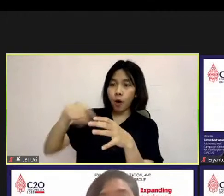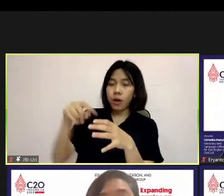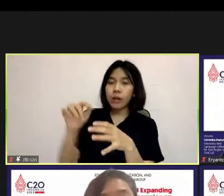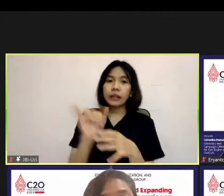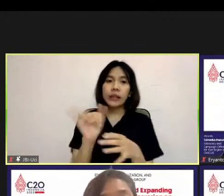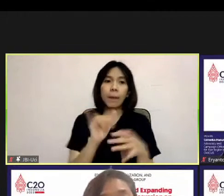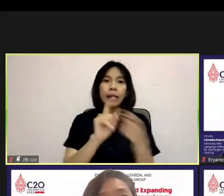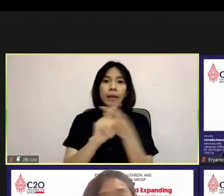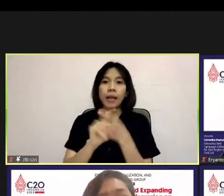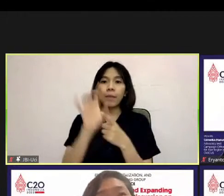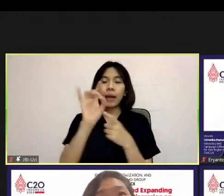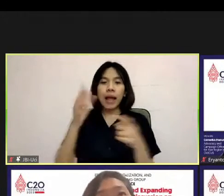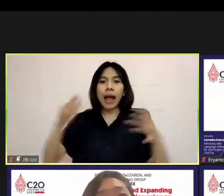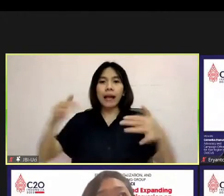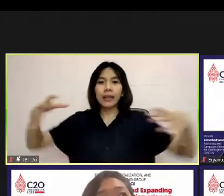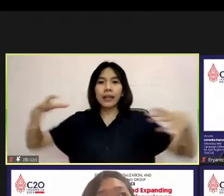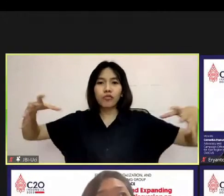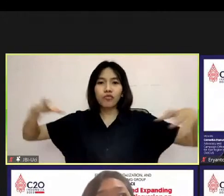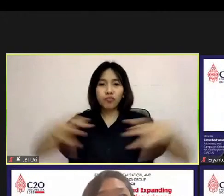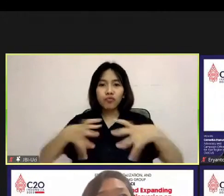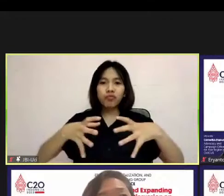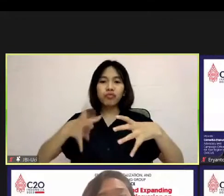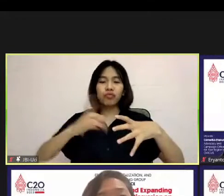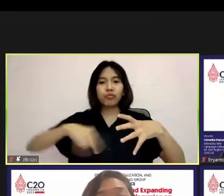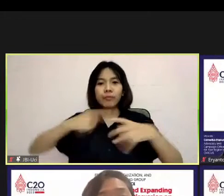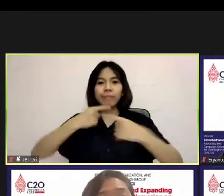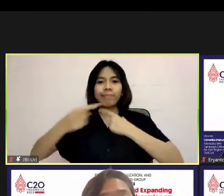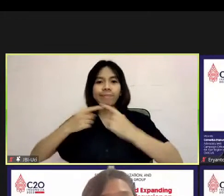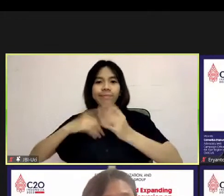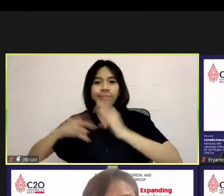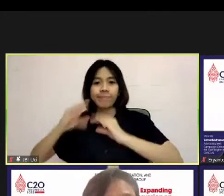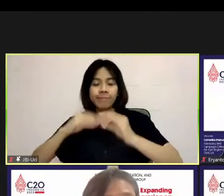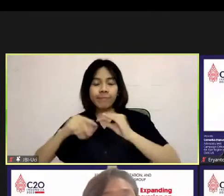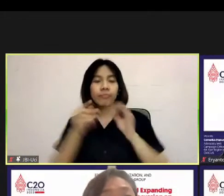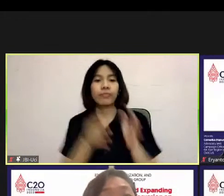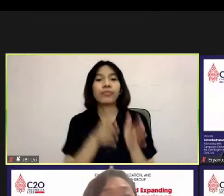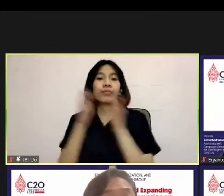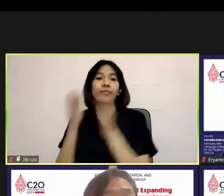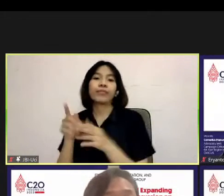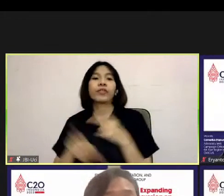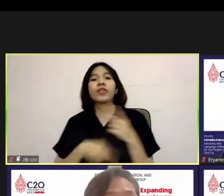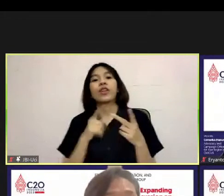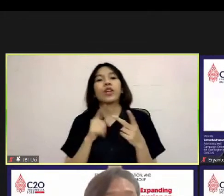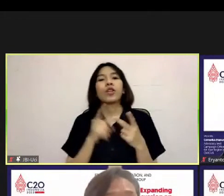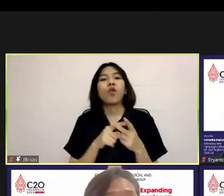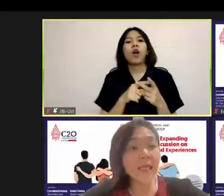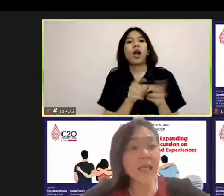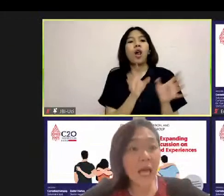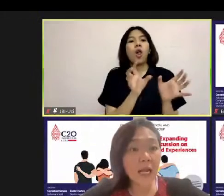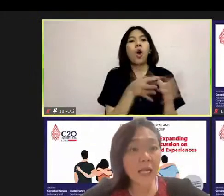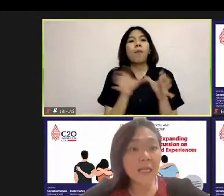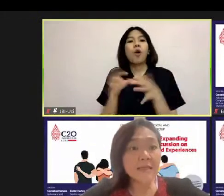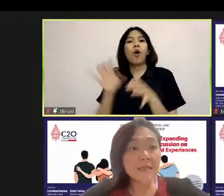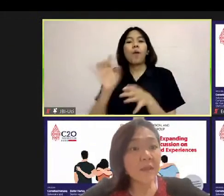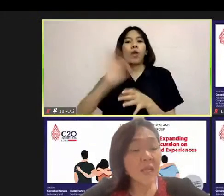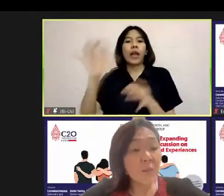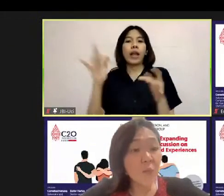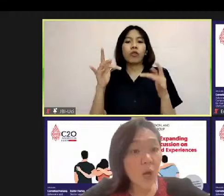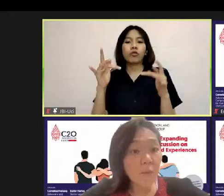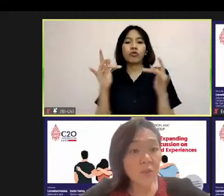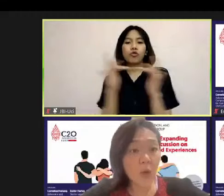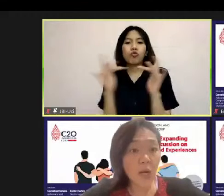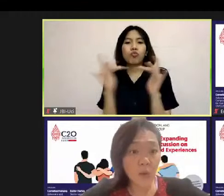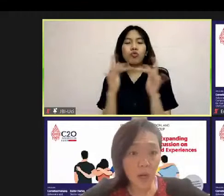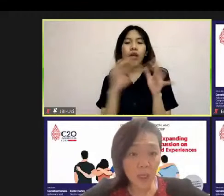your colleagues around you, and who are also concerning in the same issue. And